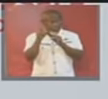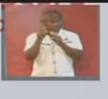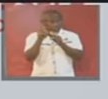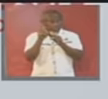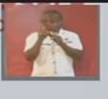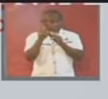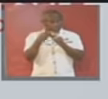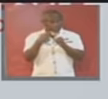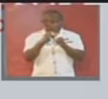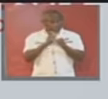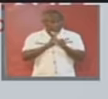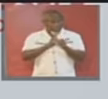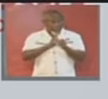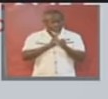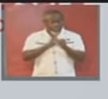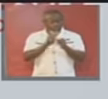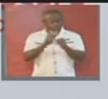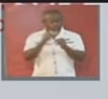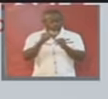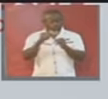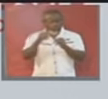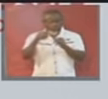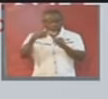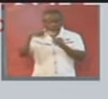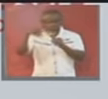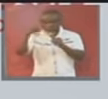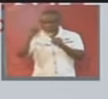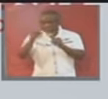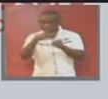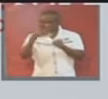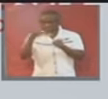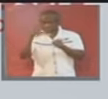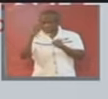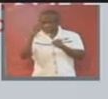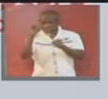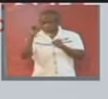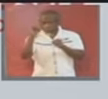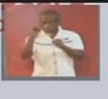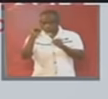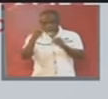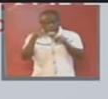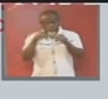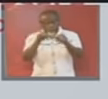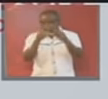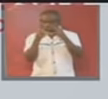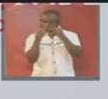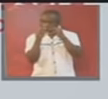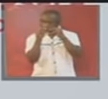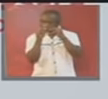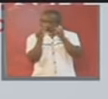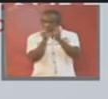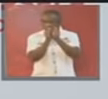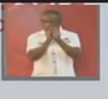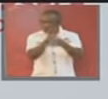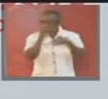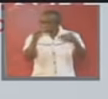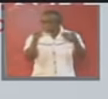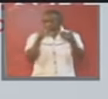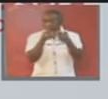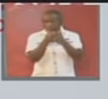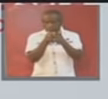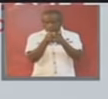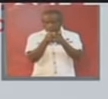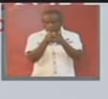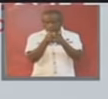CMO, and the PS met with all CEOs across the board yesterday morning to discuss